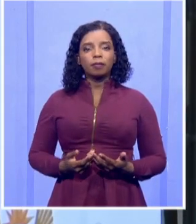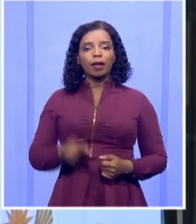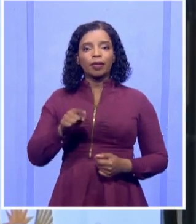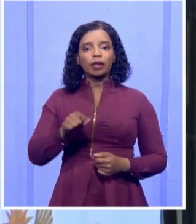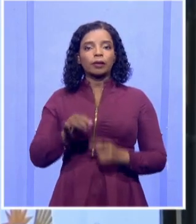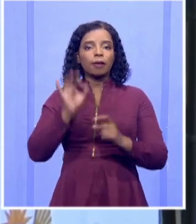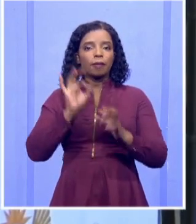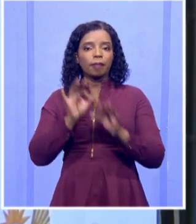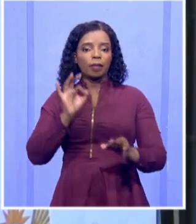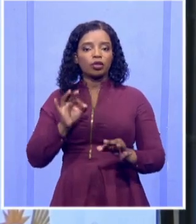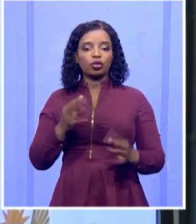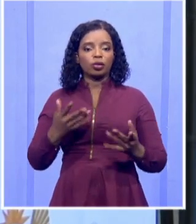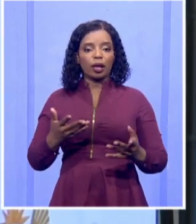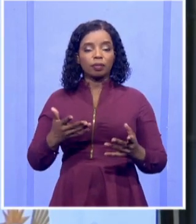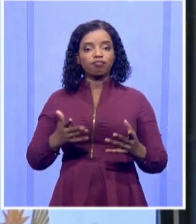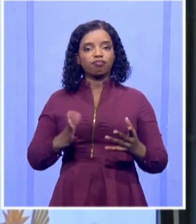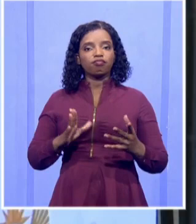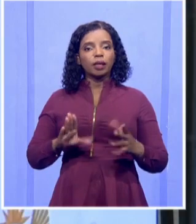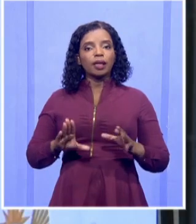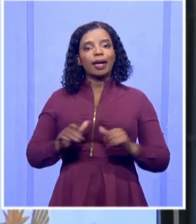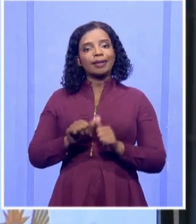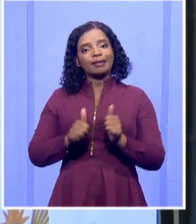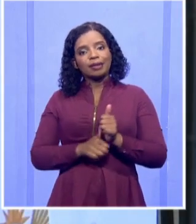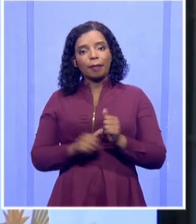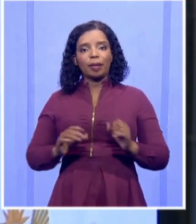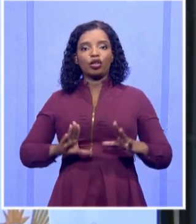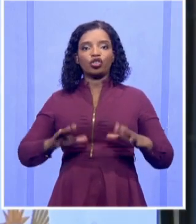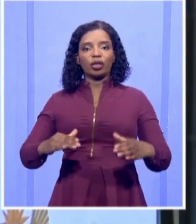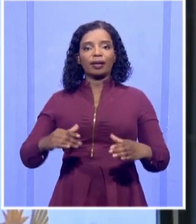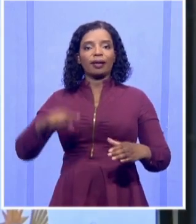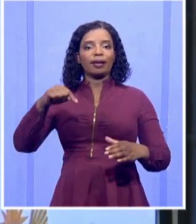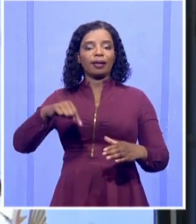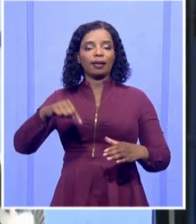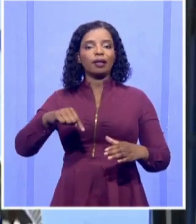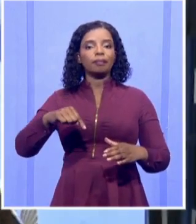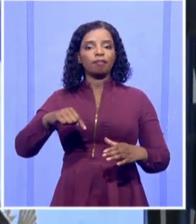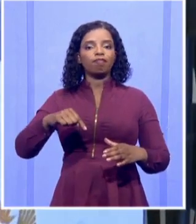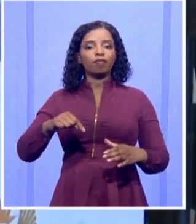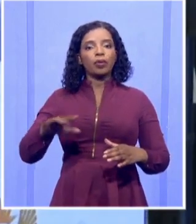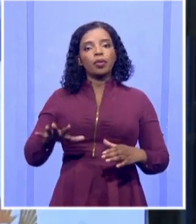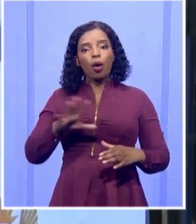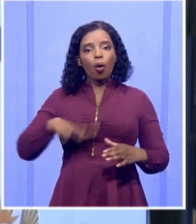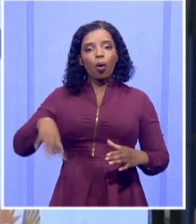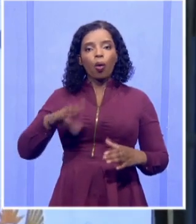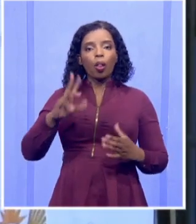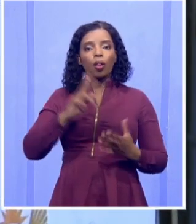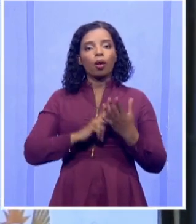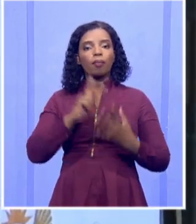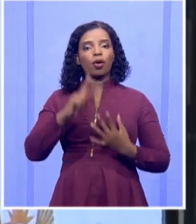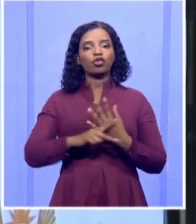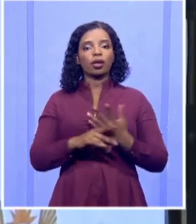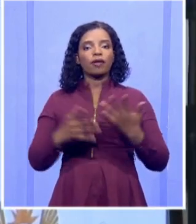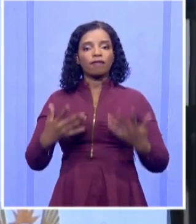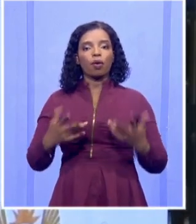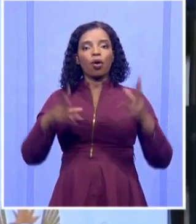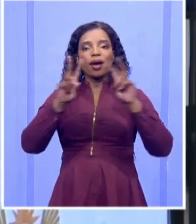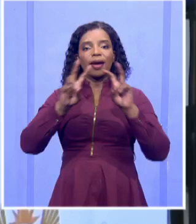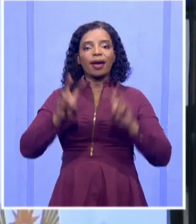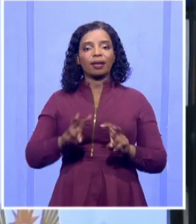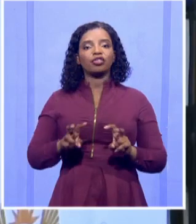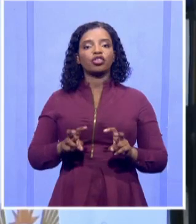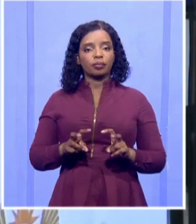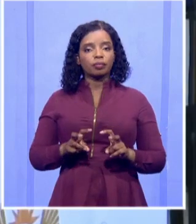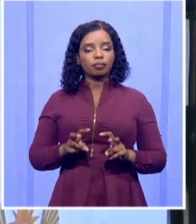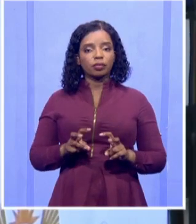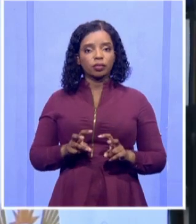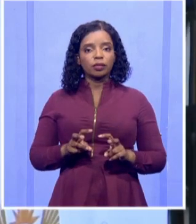particular subsector in the whole project in terms of energy production and the like. And